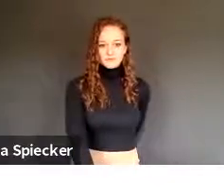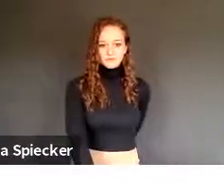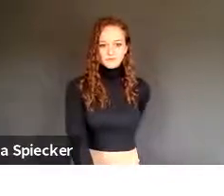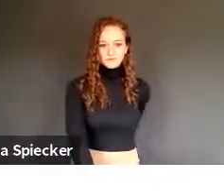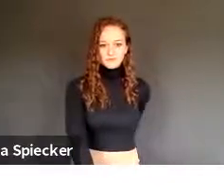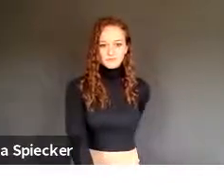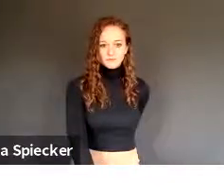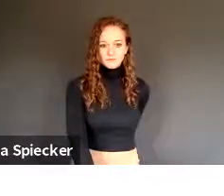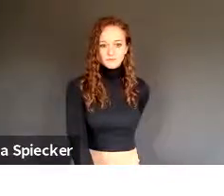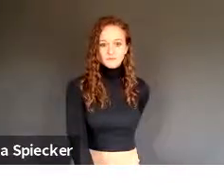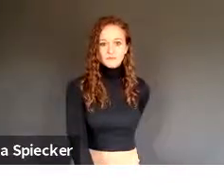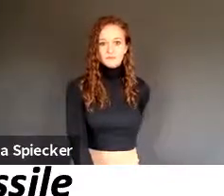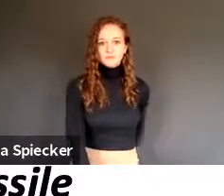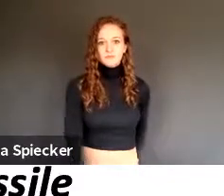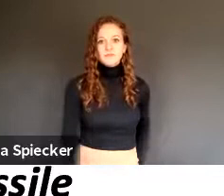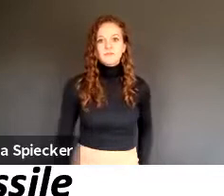investigate.